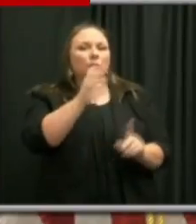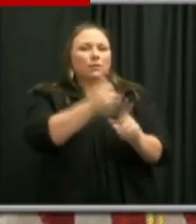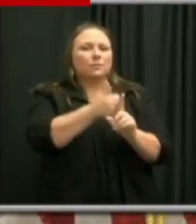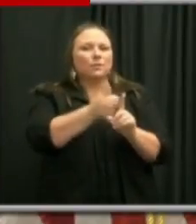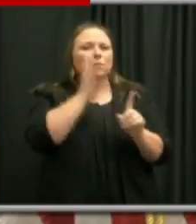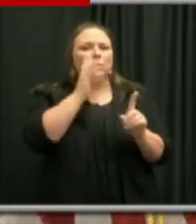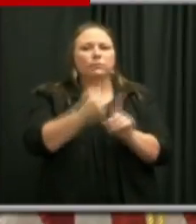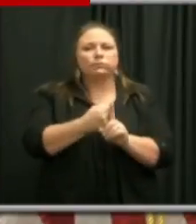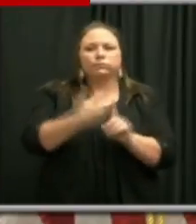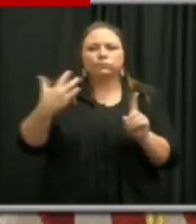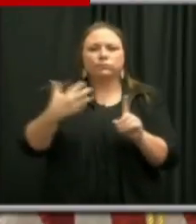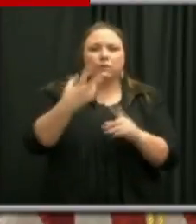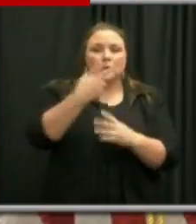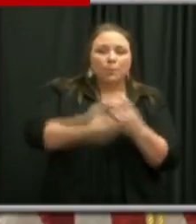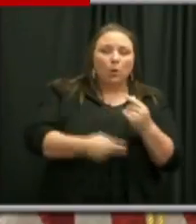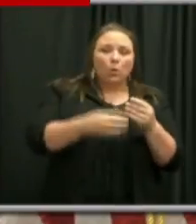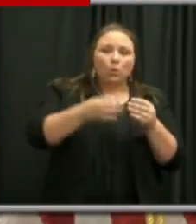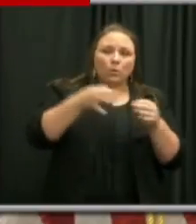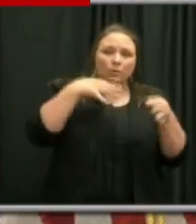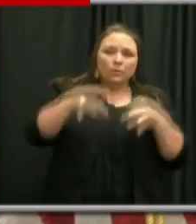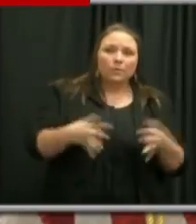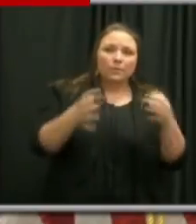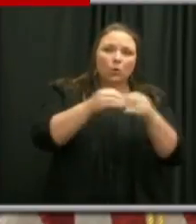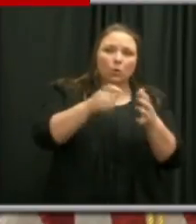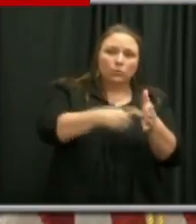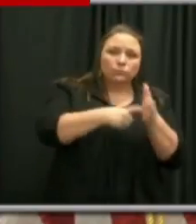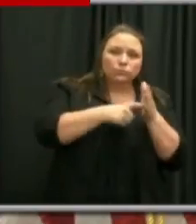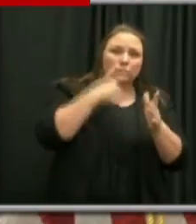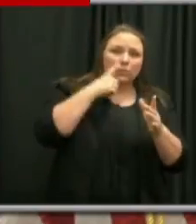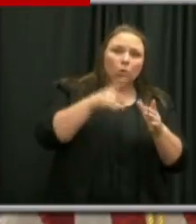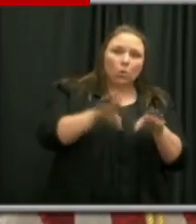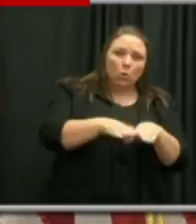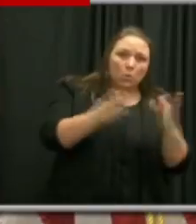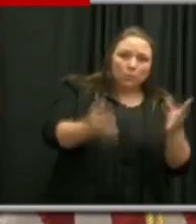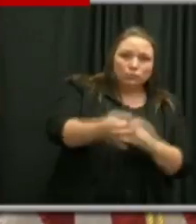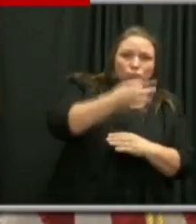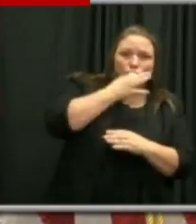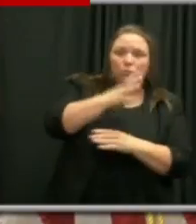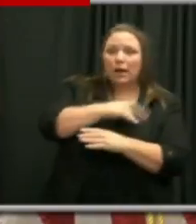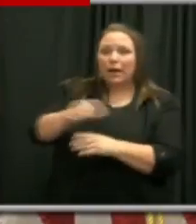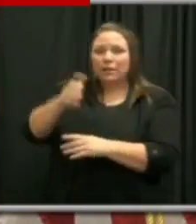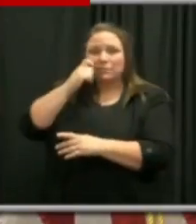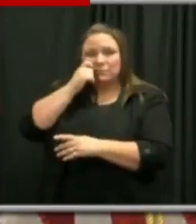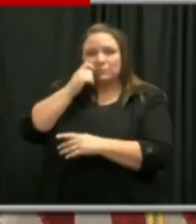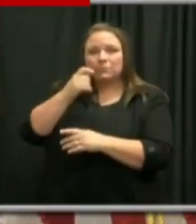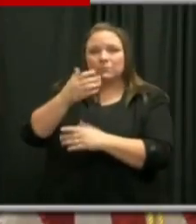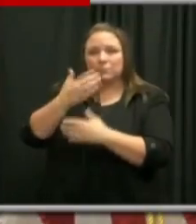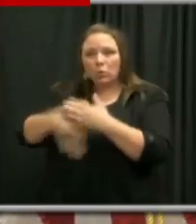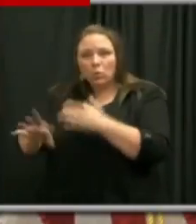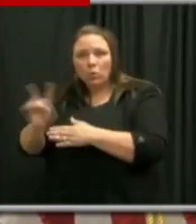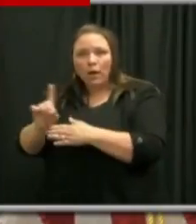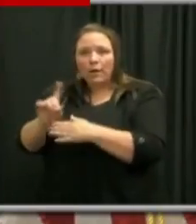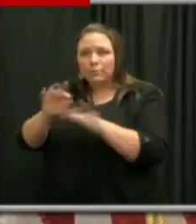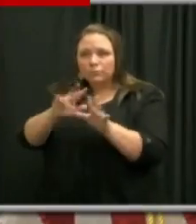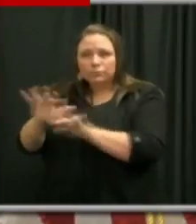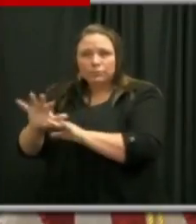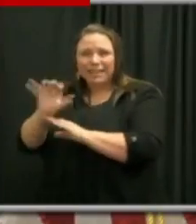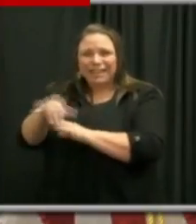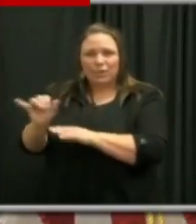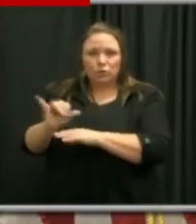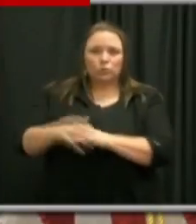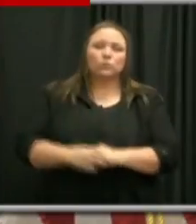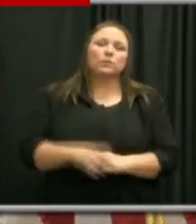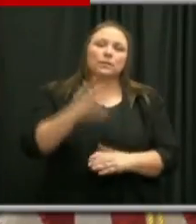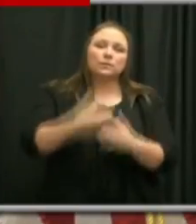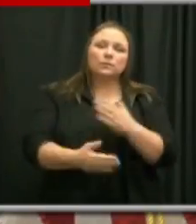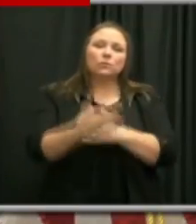details on both our roadmap criteria and our updated race and ethnicity data momentarily. Now this morning, I want to welcome back